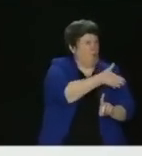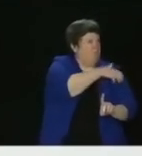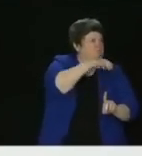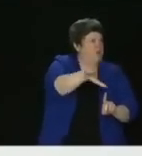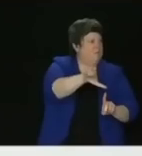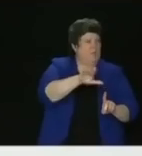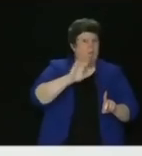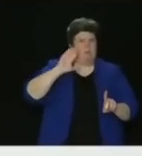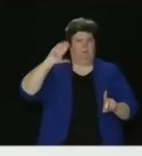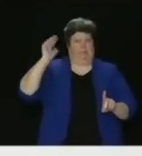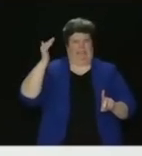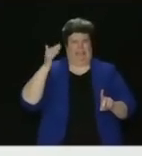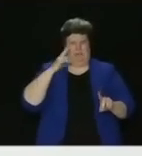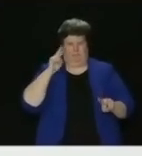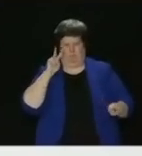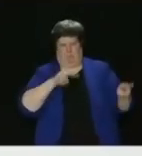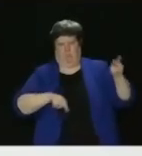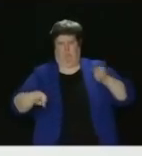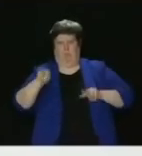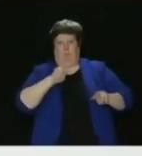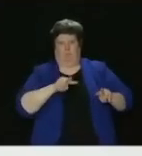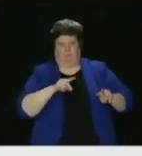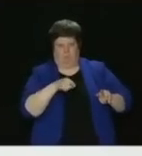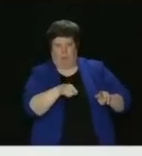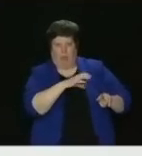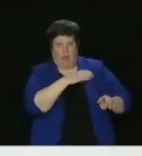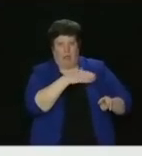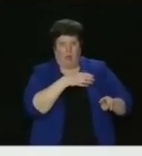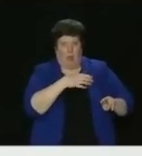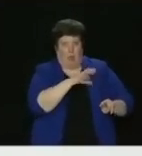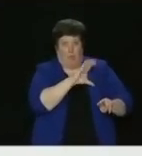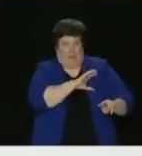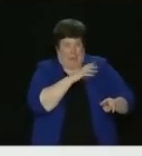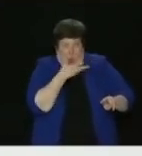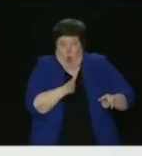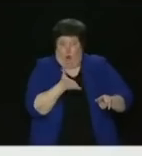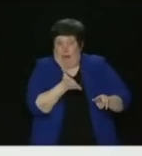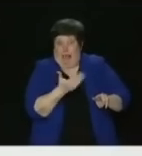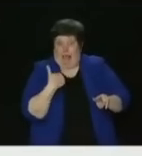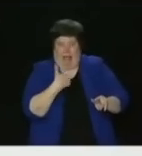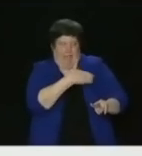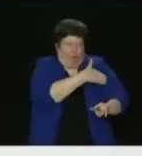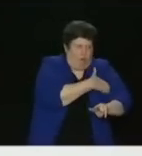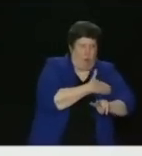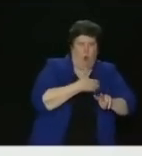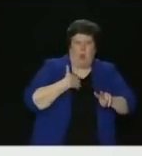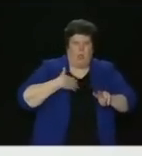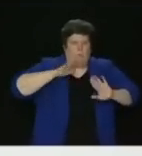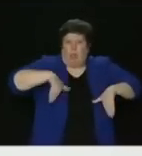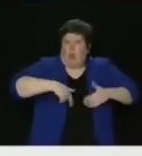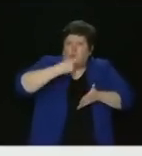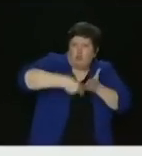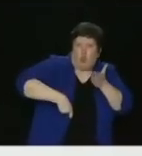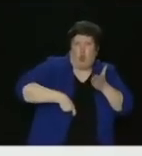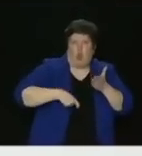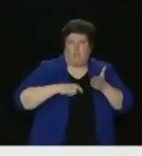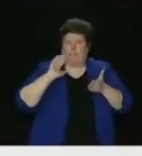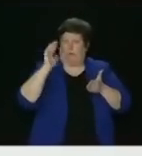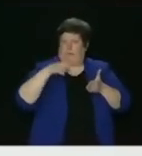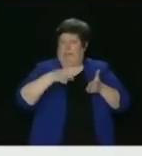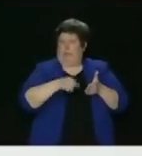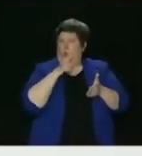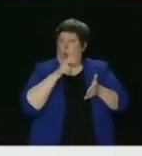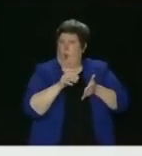policing experts say the law enforcement here has not used the power they already have under existing laws, that this is a failure of policing leadership,